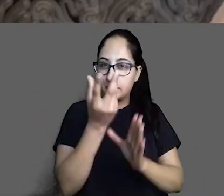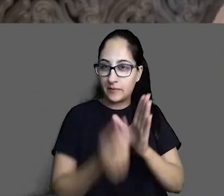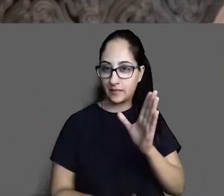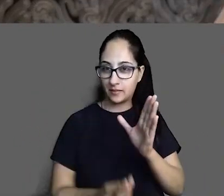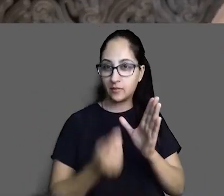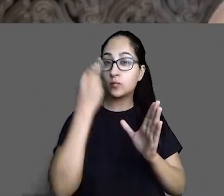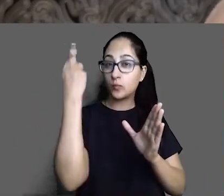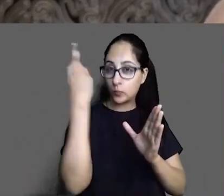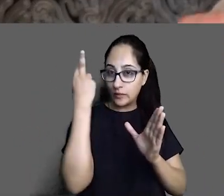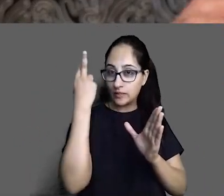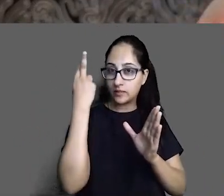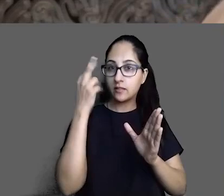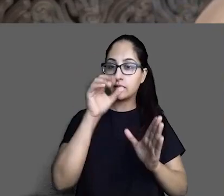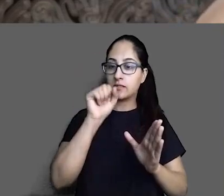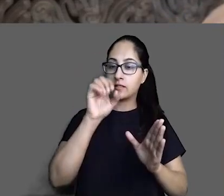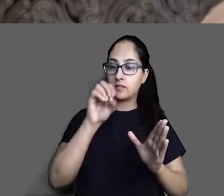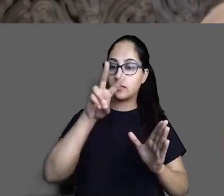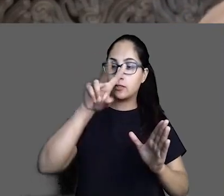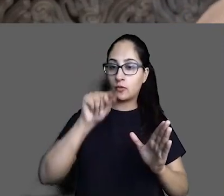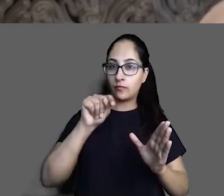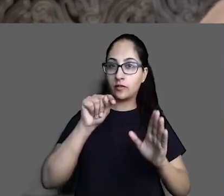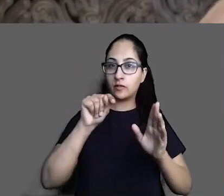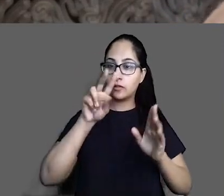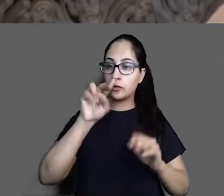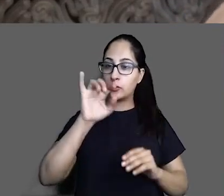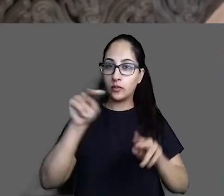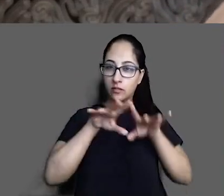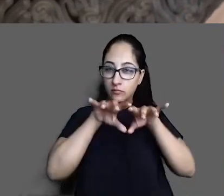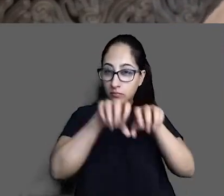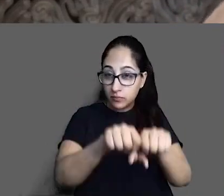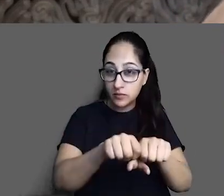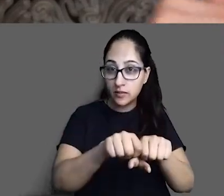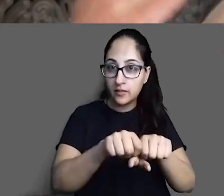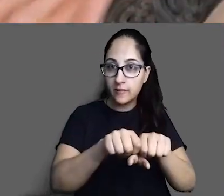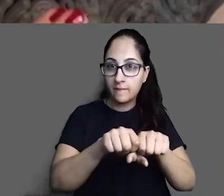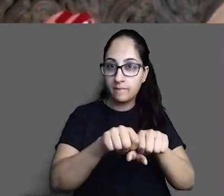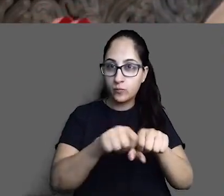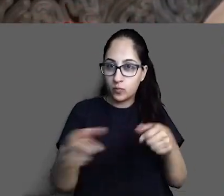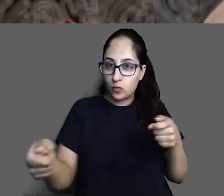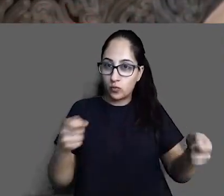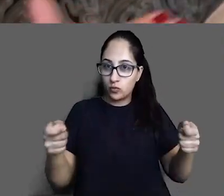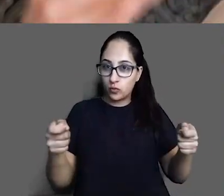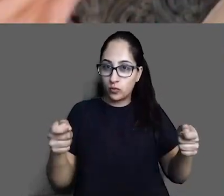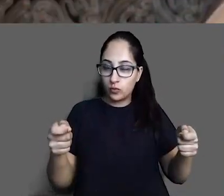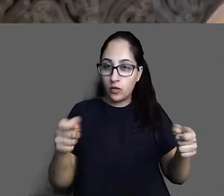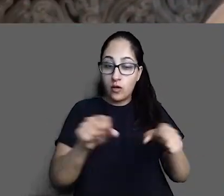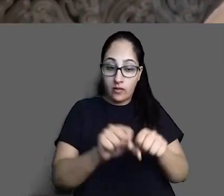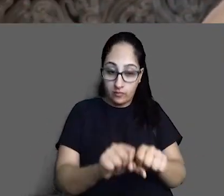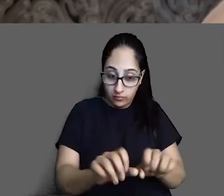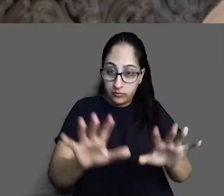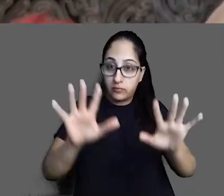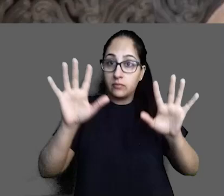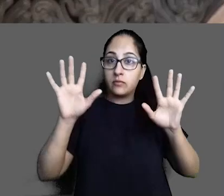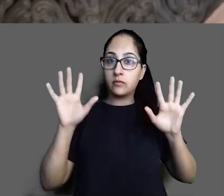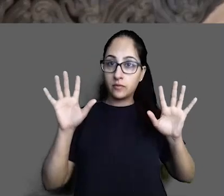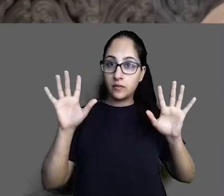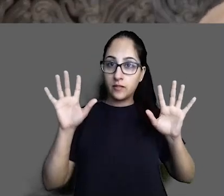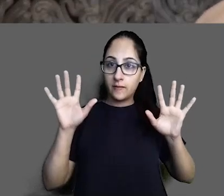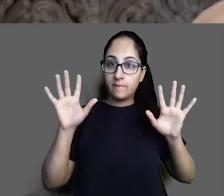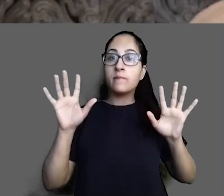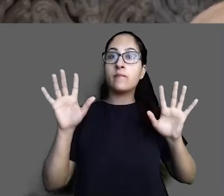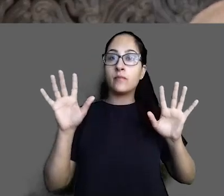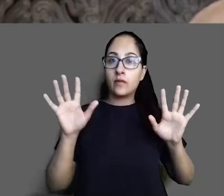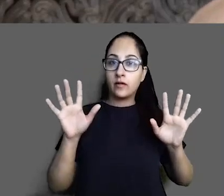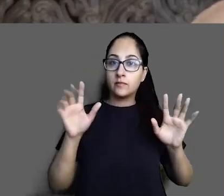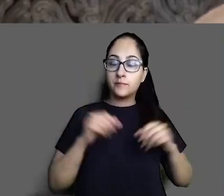much anything can be built. But when that is broken and when that is absent, that means that the next step, the creative step, becomes